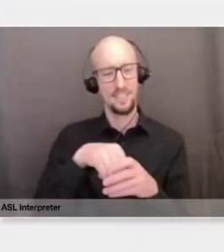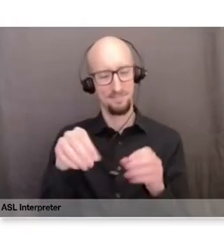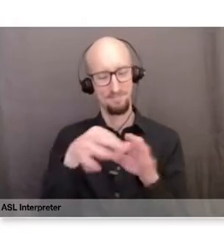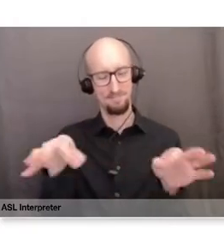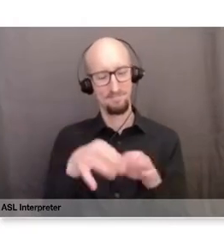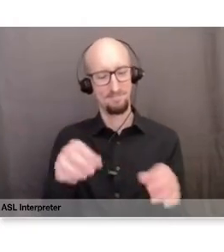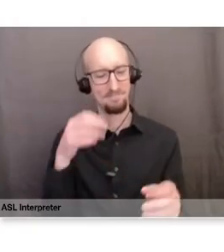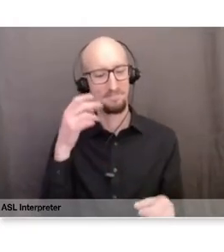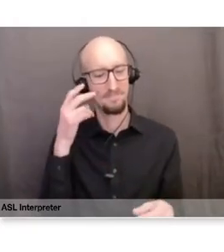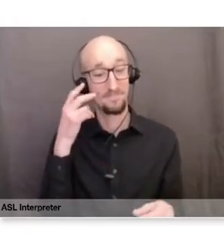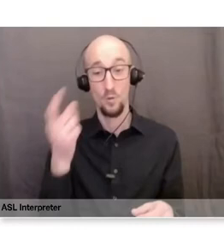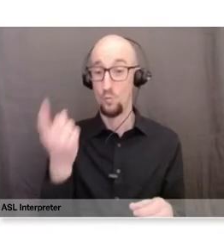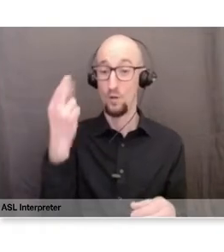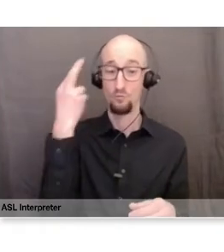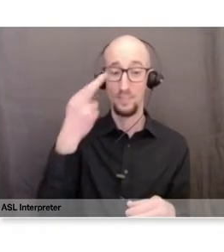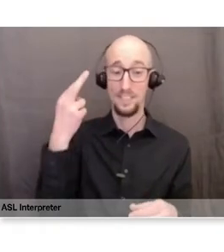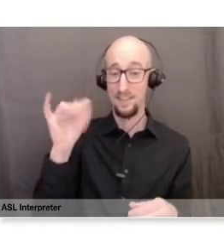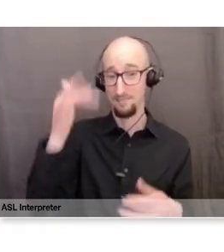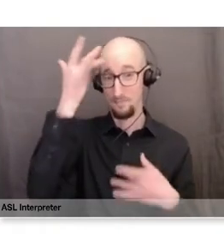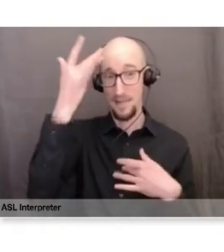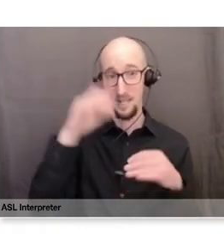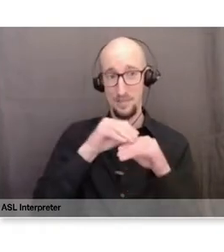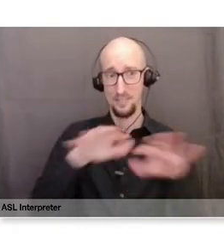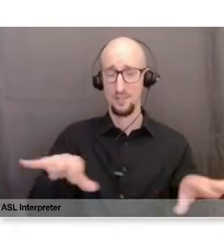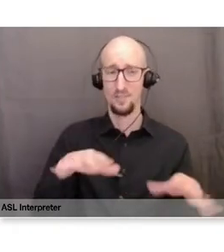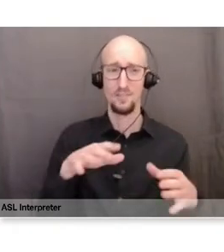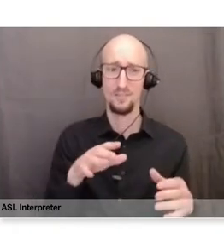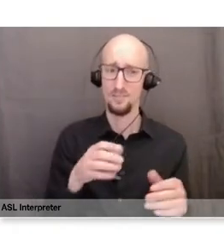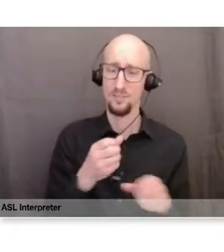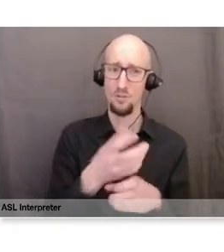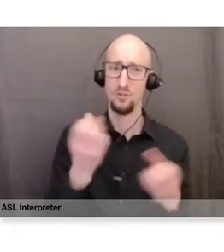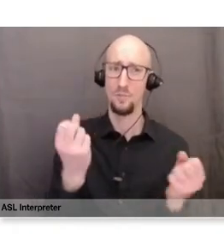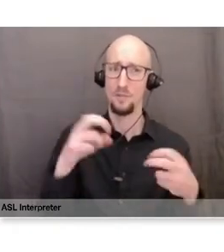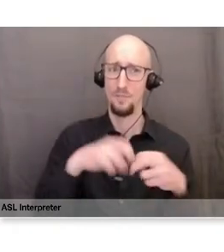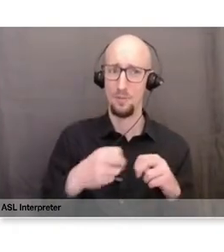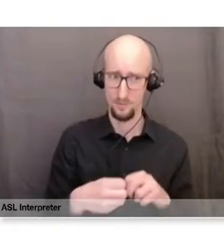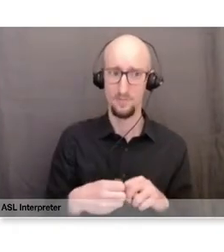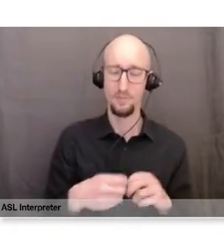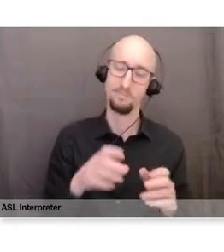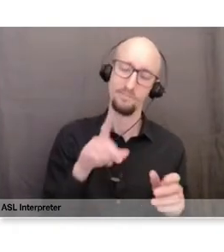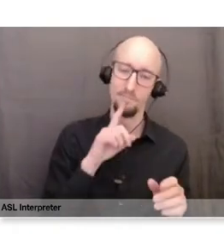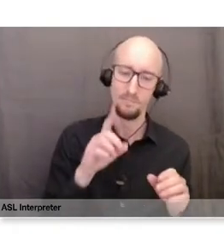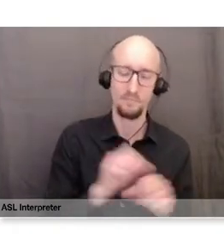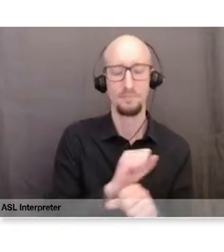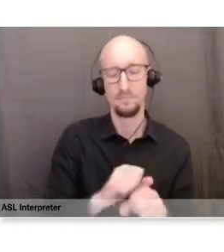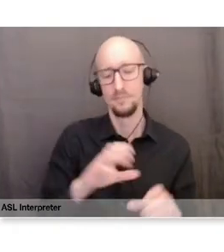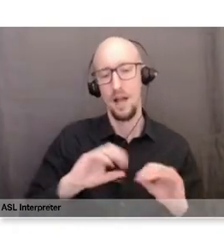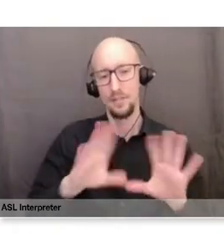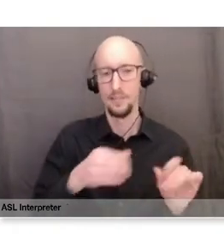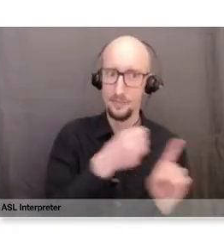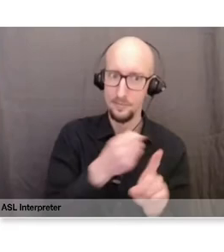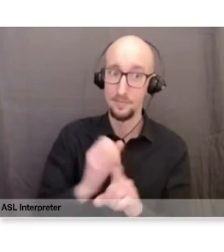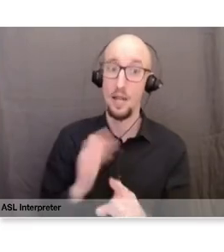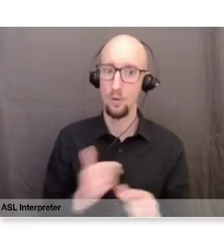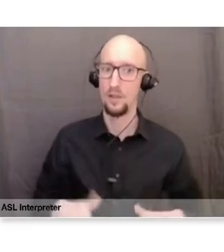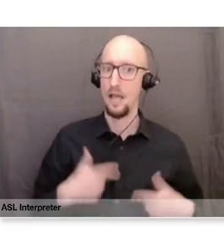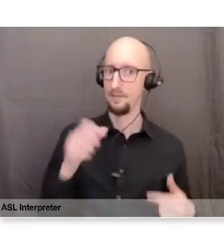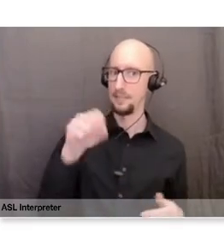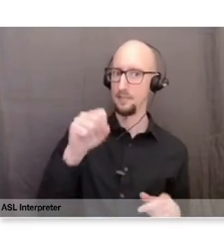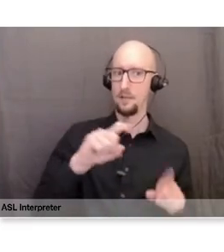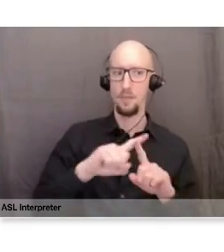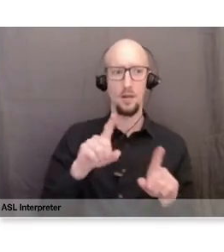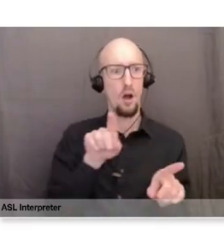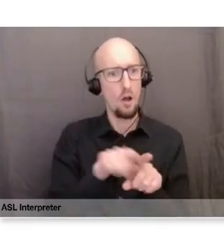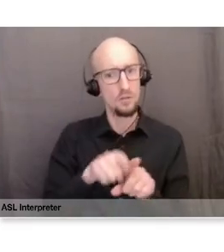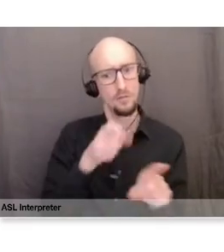the pandemic has been so problematic, aside from the impact on our lives, is the reaction of